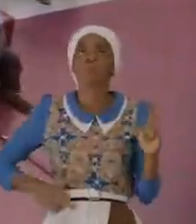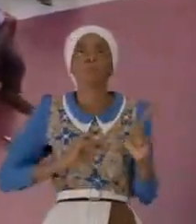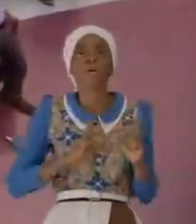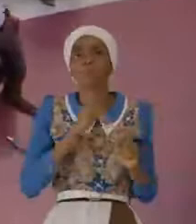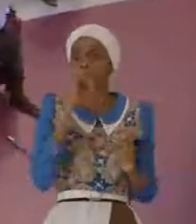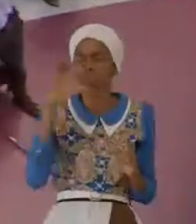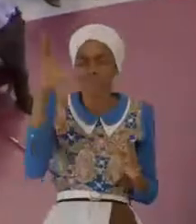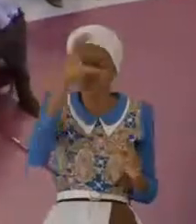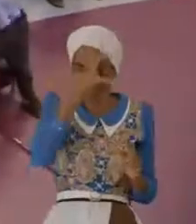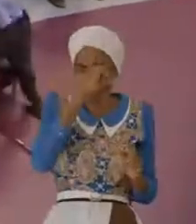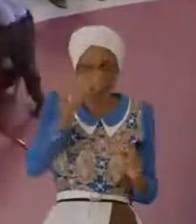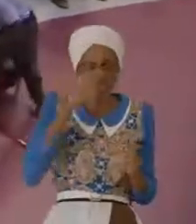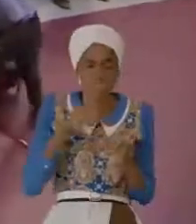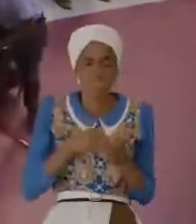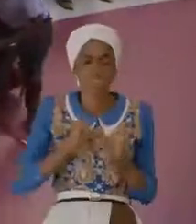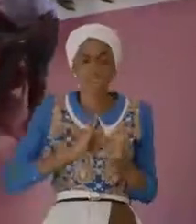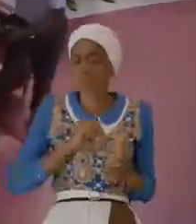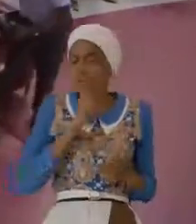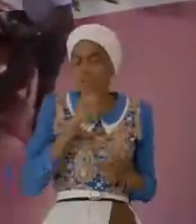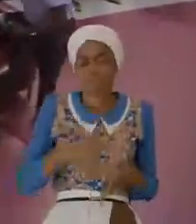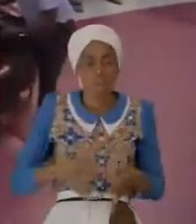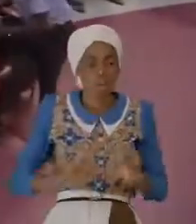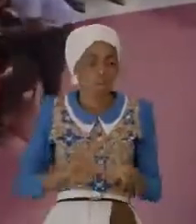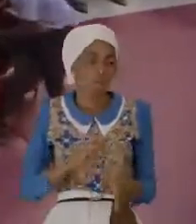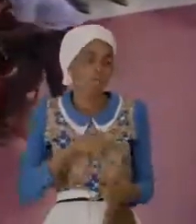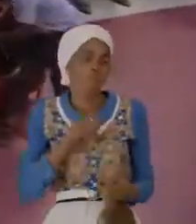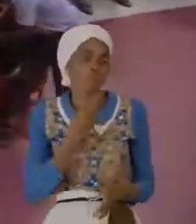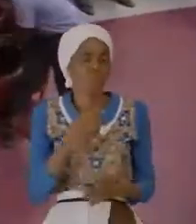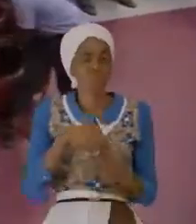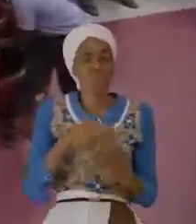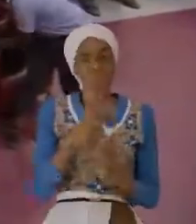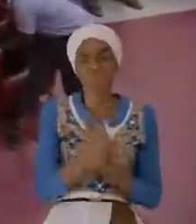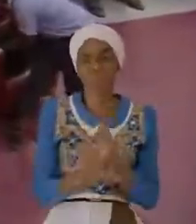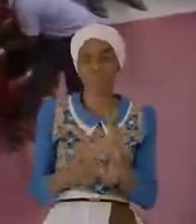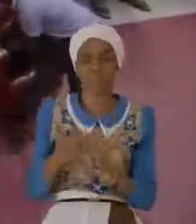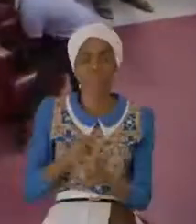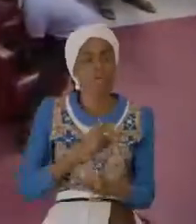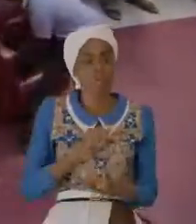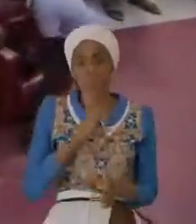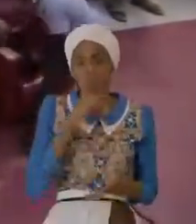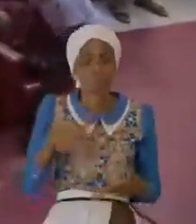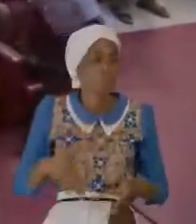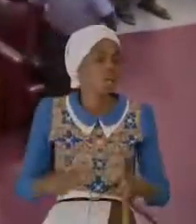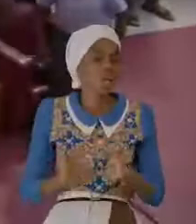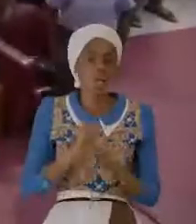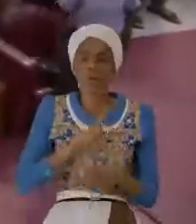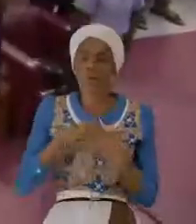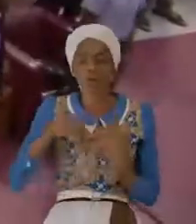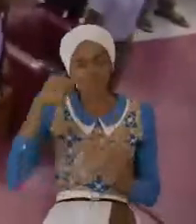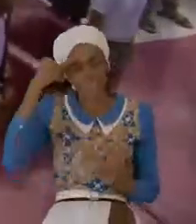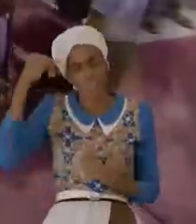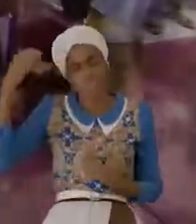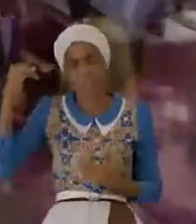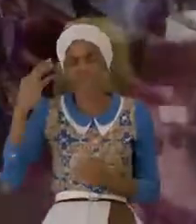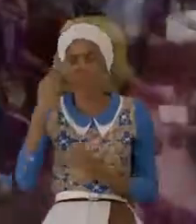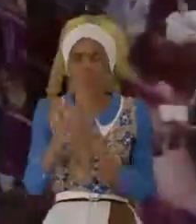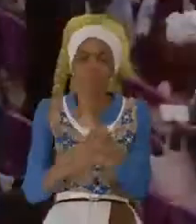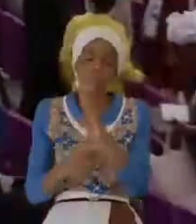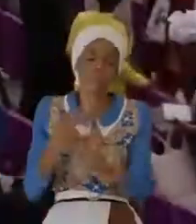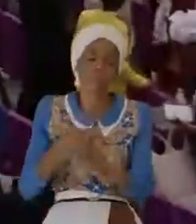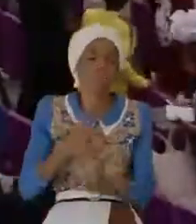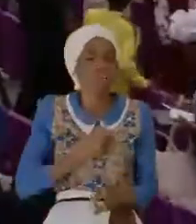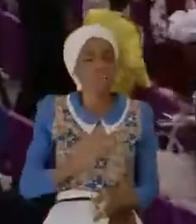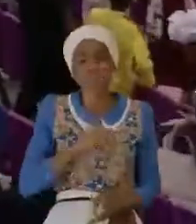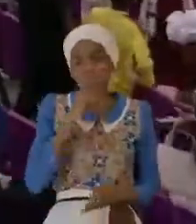allow religion in the world I will not allow all the ideologies of the world I will not allow